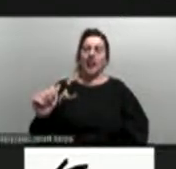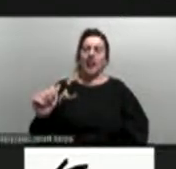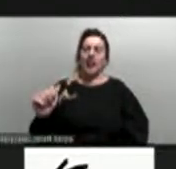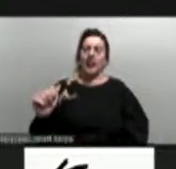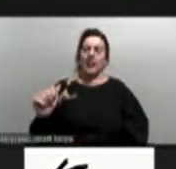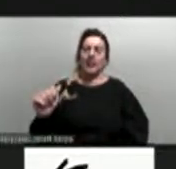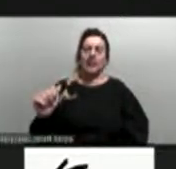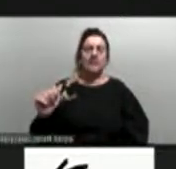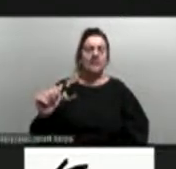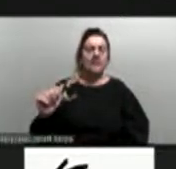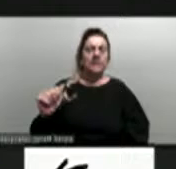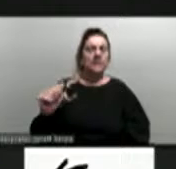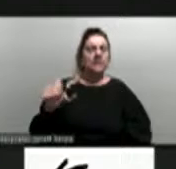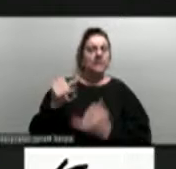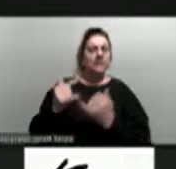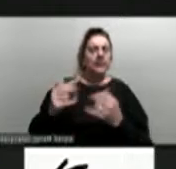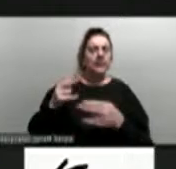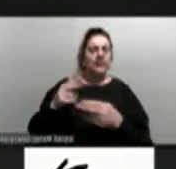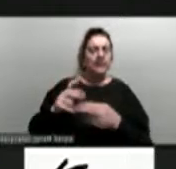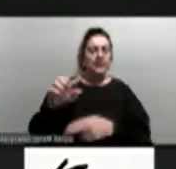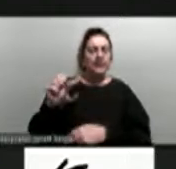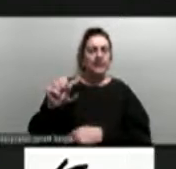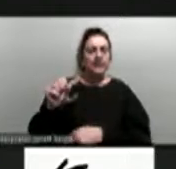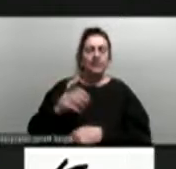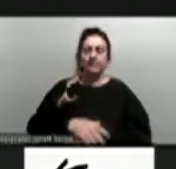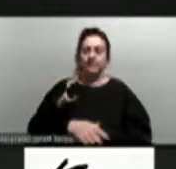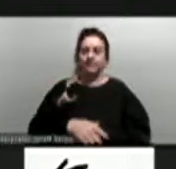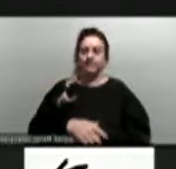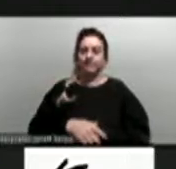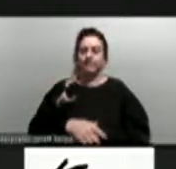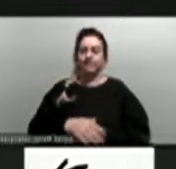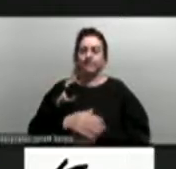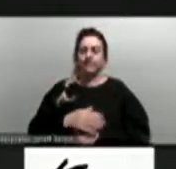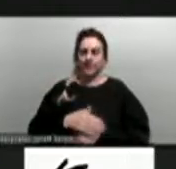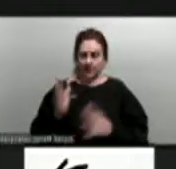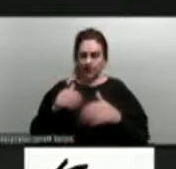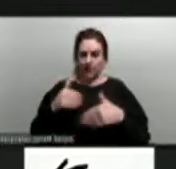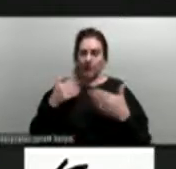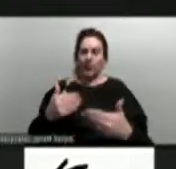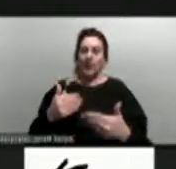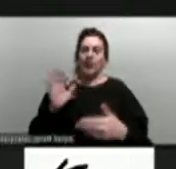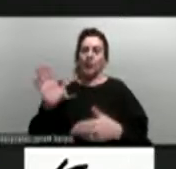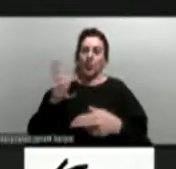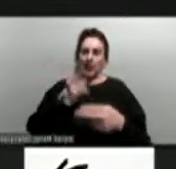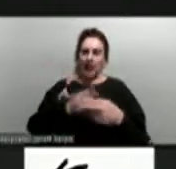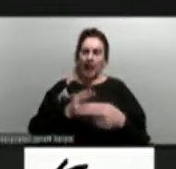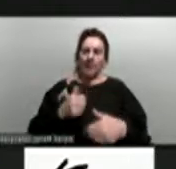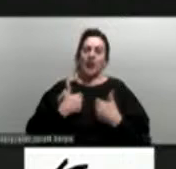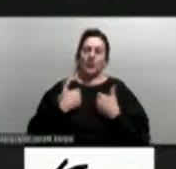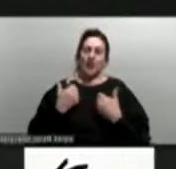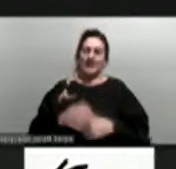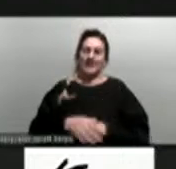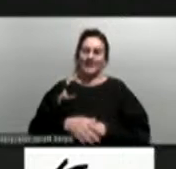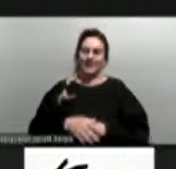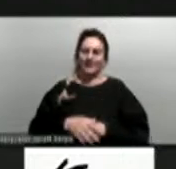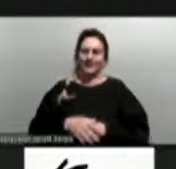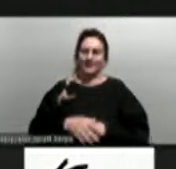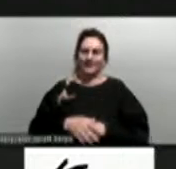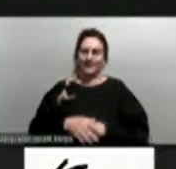Cabellos. Camila Cabellos, please unmute your mic and state your name and address for the record.